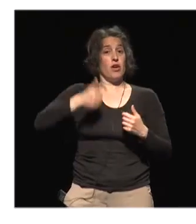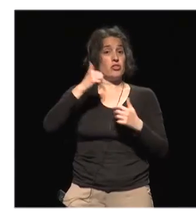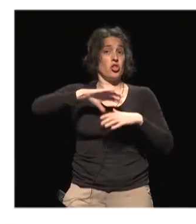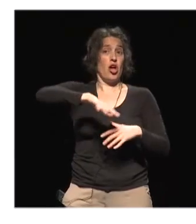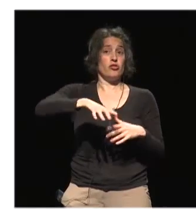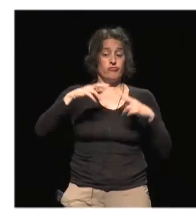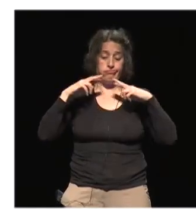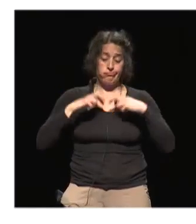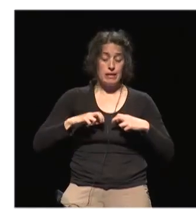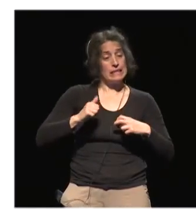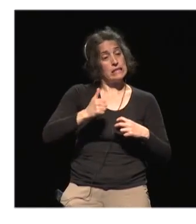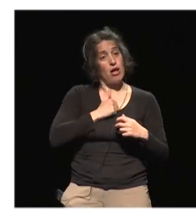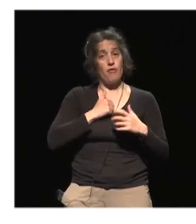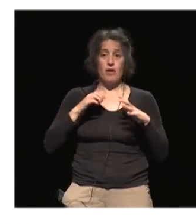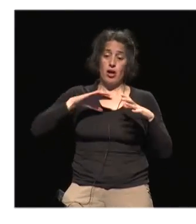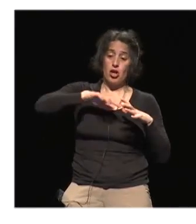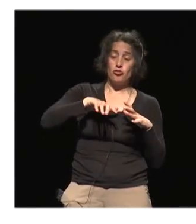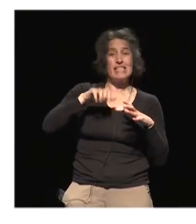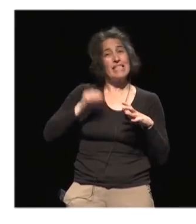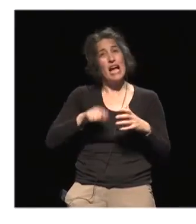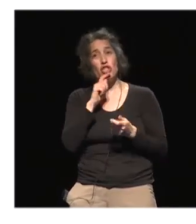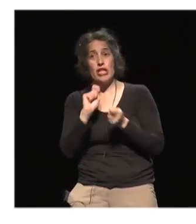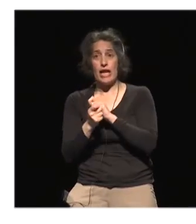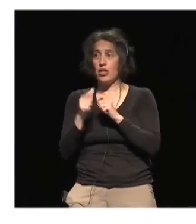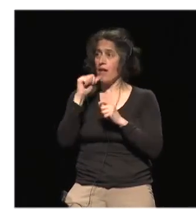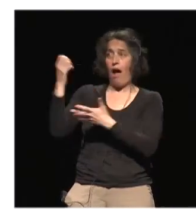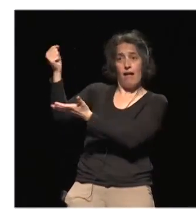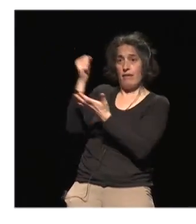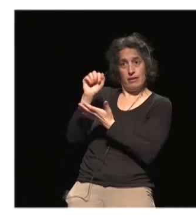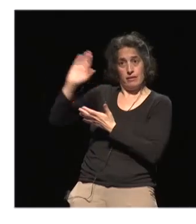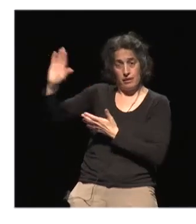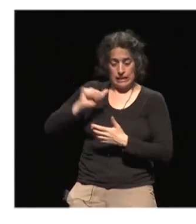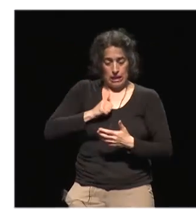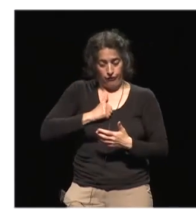what can be done autonomously, independently from external aid, and what can be done with the